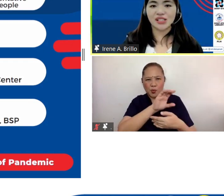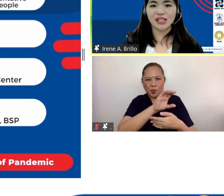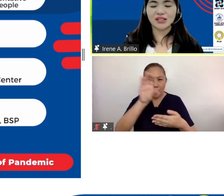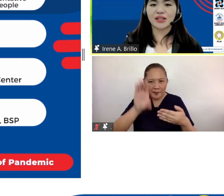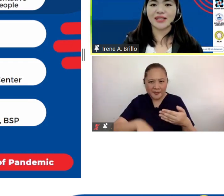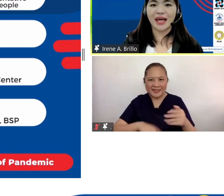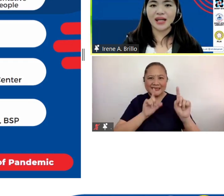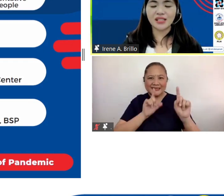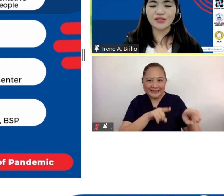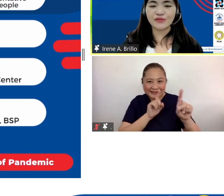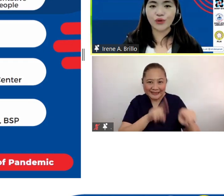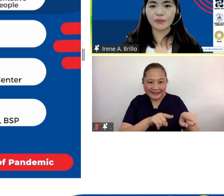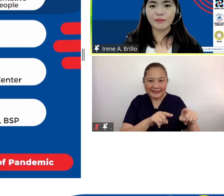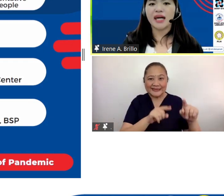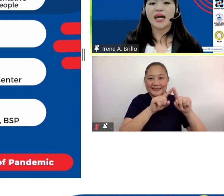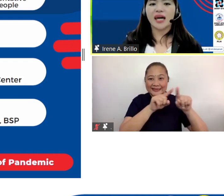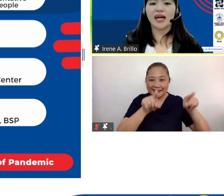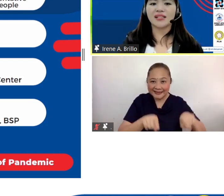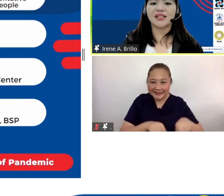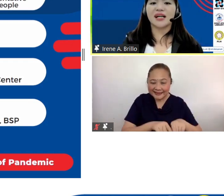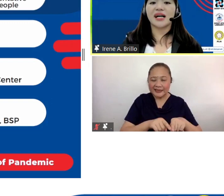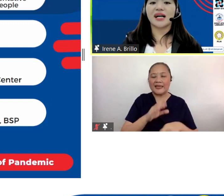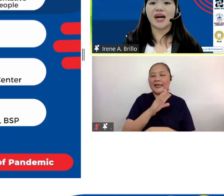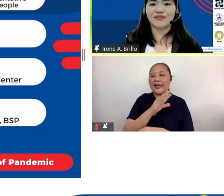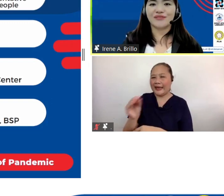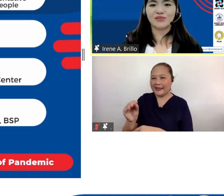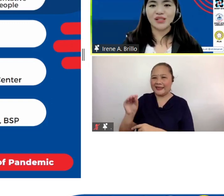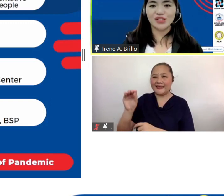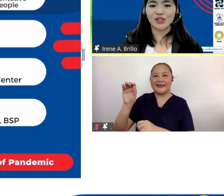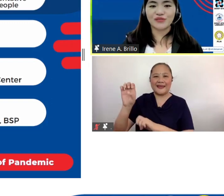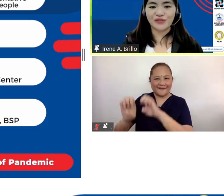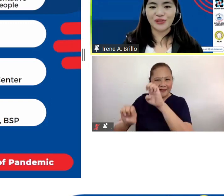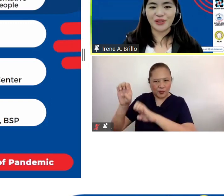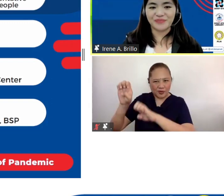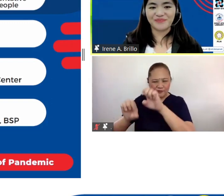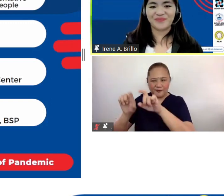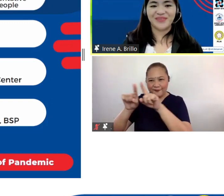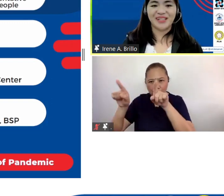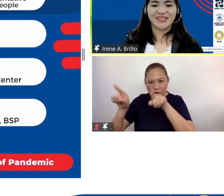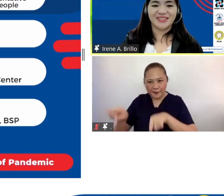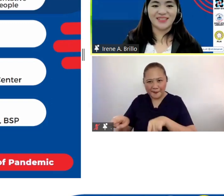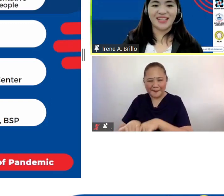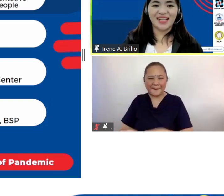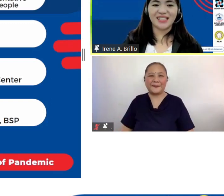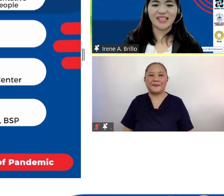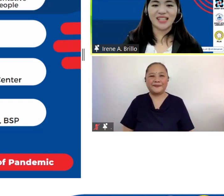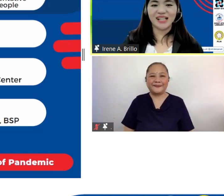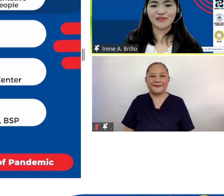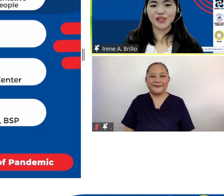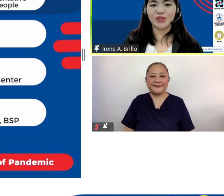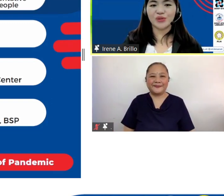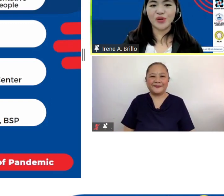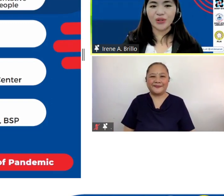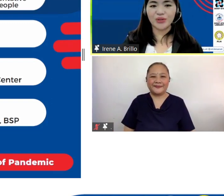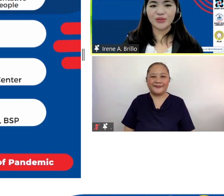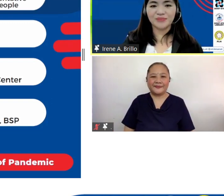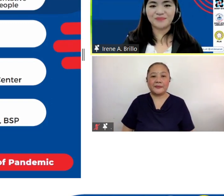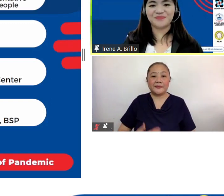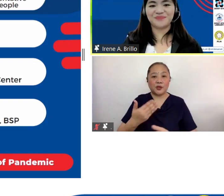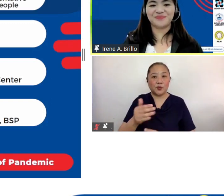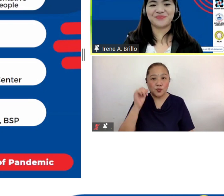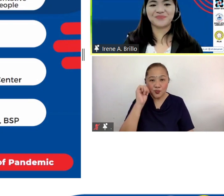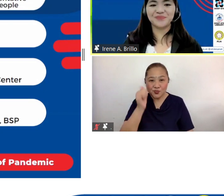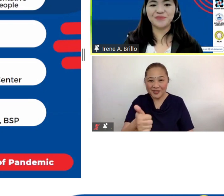attendance sheet or attendance form and the evaluation form. Okay, and then for tomorrow,